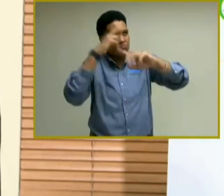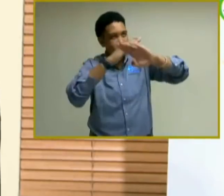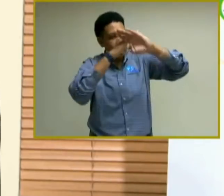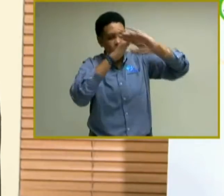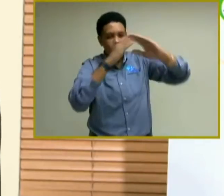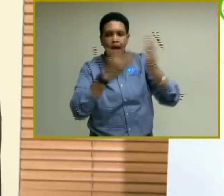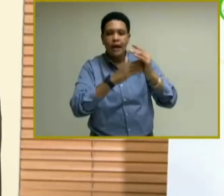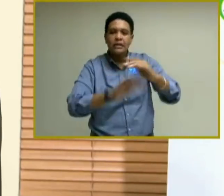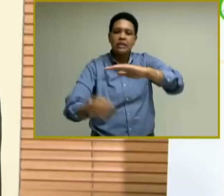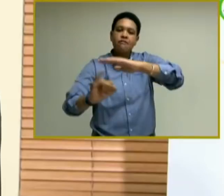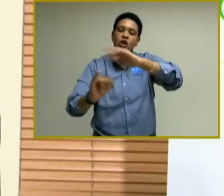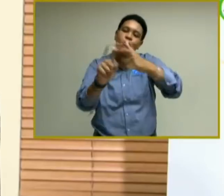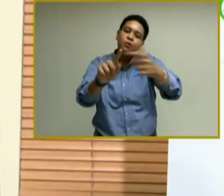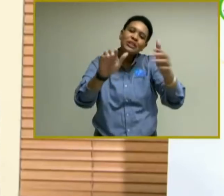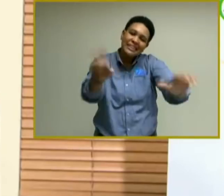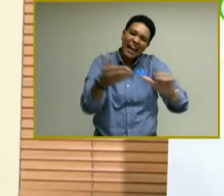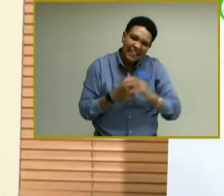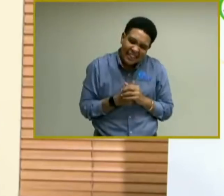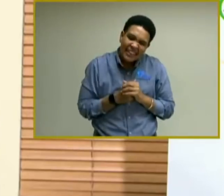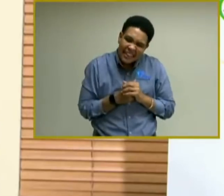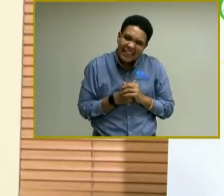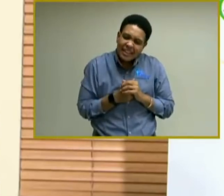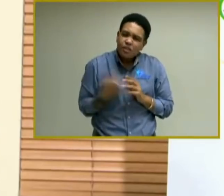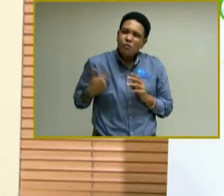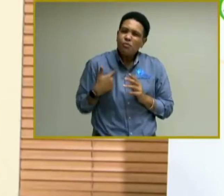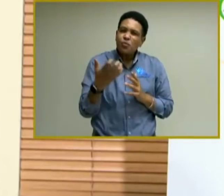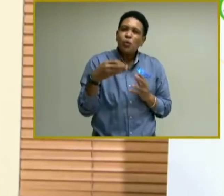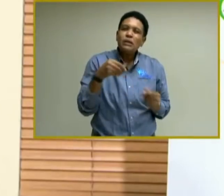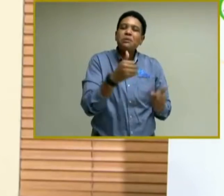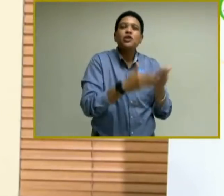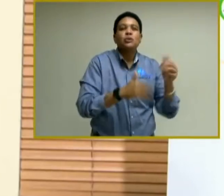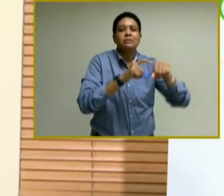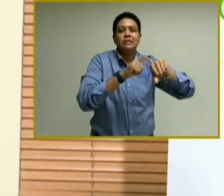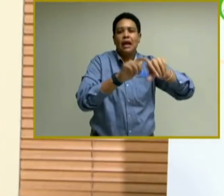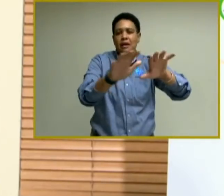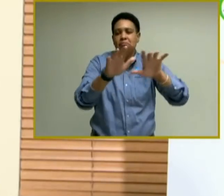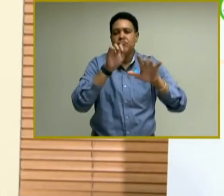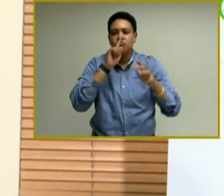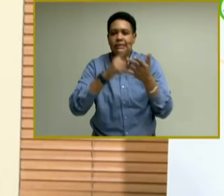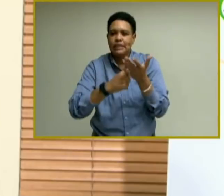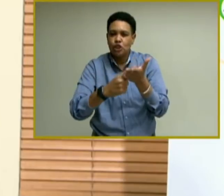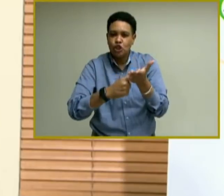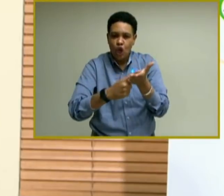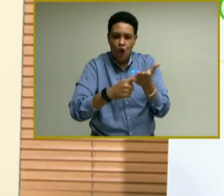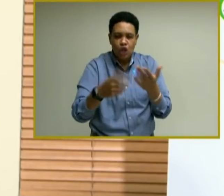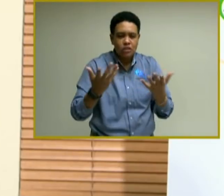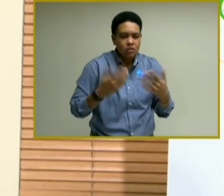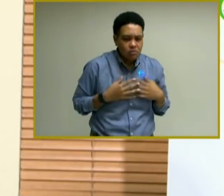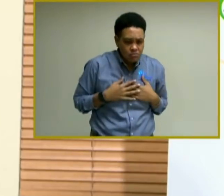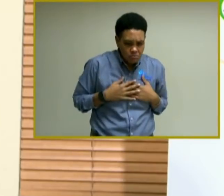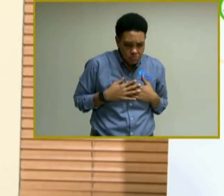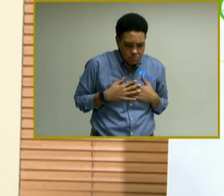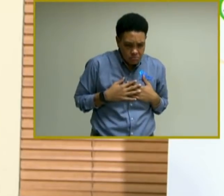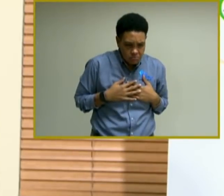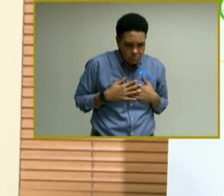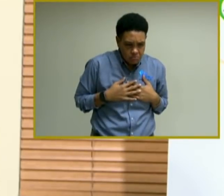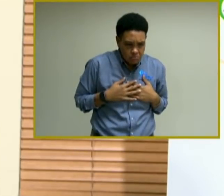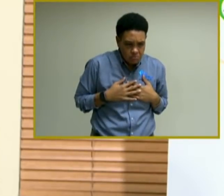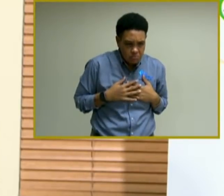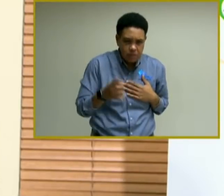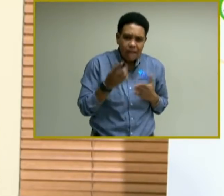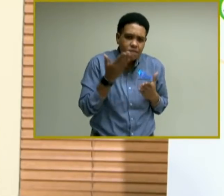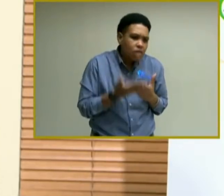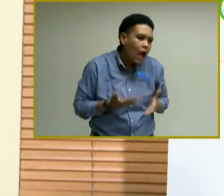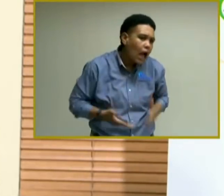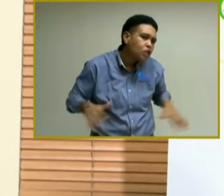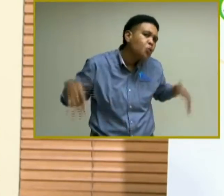death. And so we want to spend some time to discuss what exactly are the